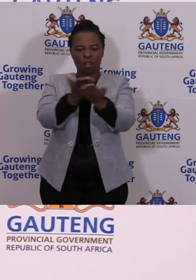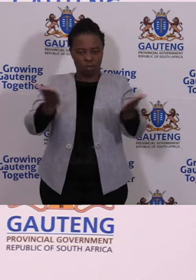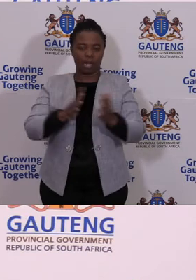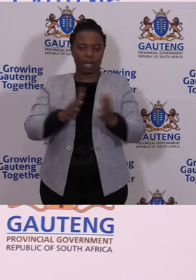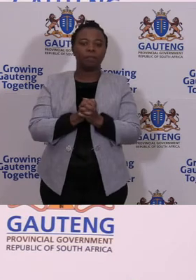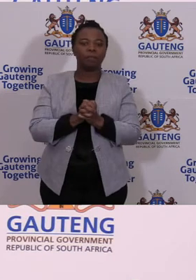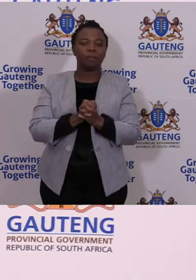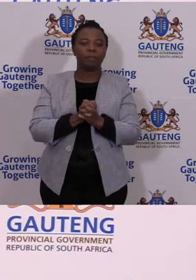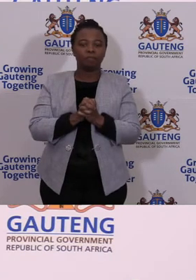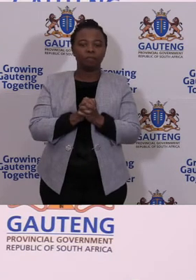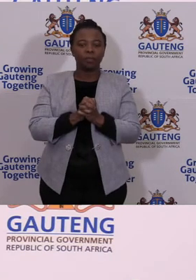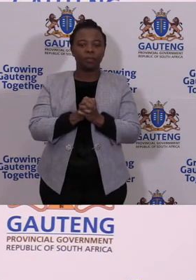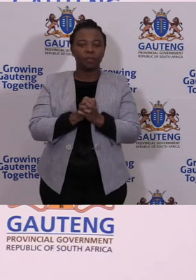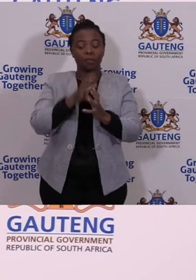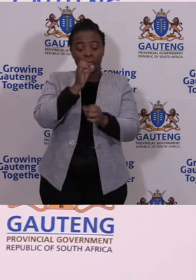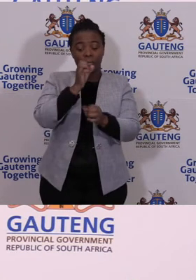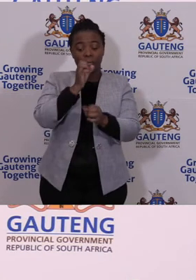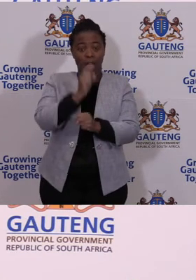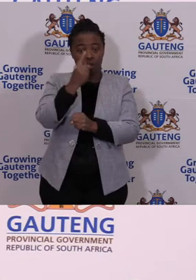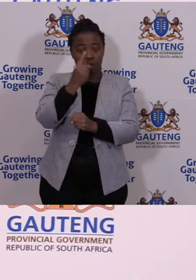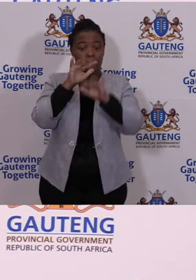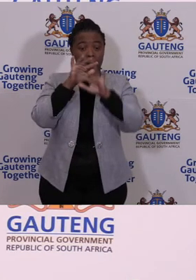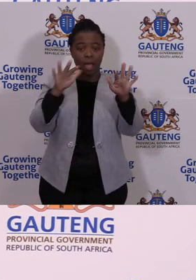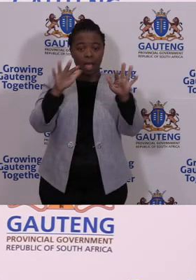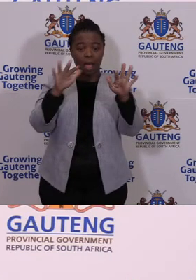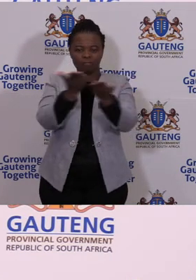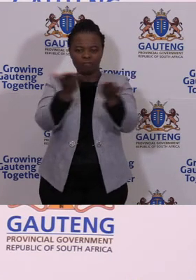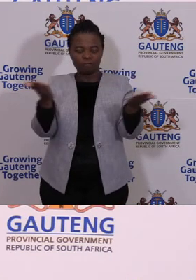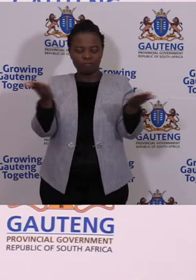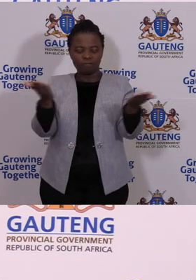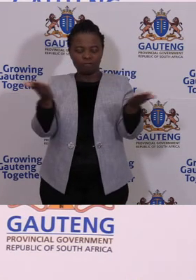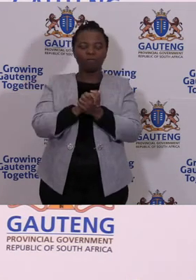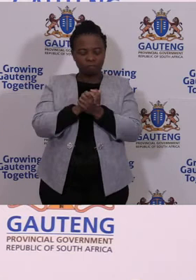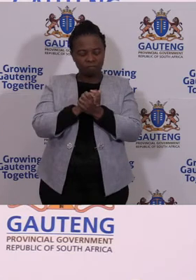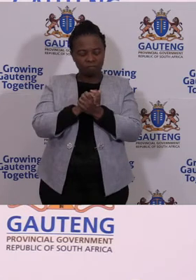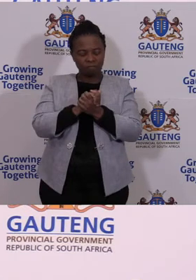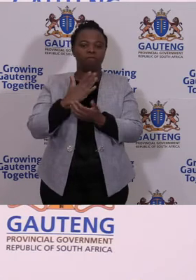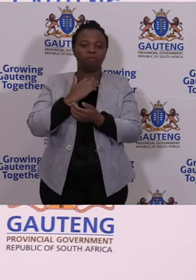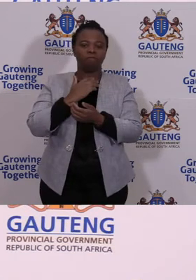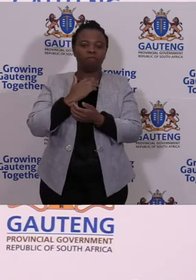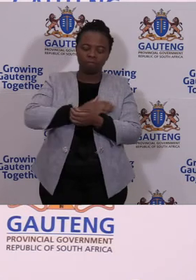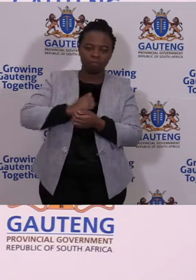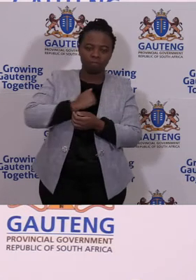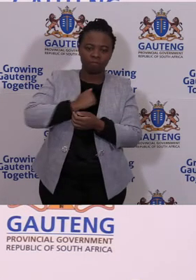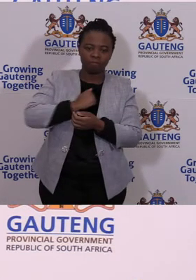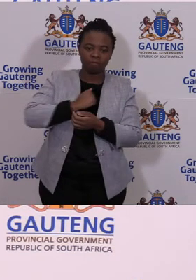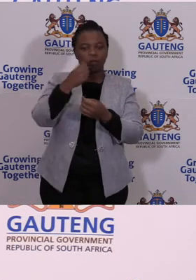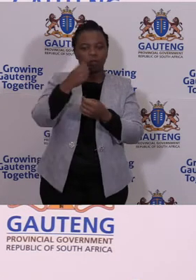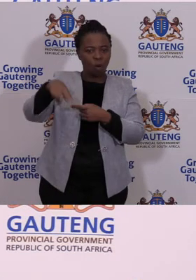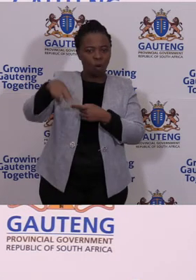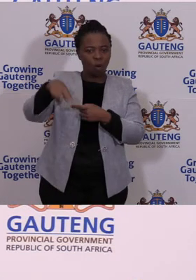To the Gauteng public, we'd like to express our sincere revolutionary greetings to all of